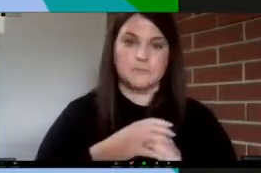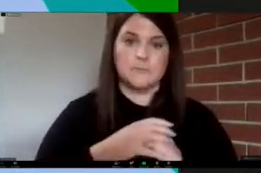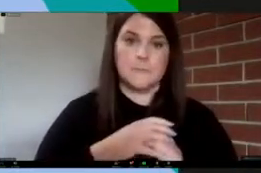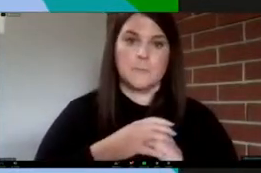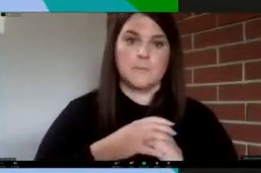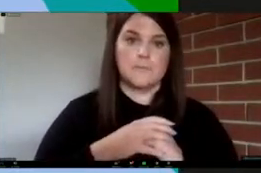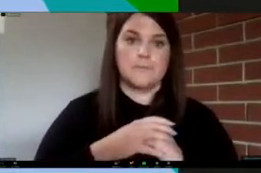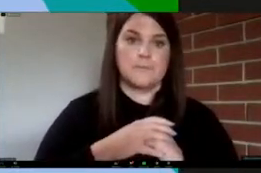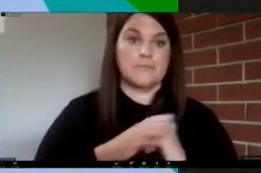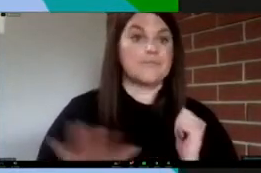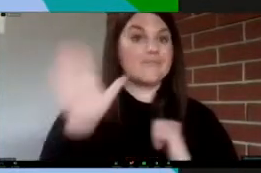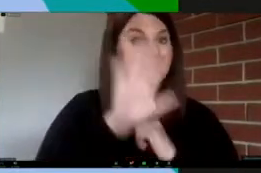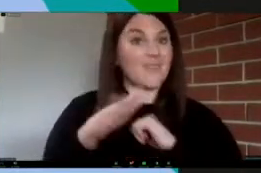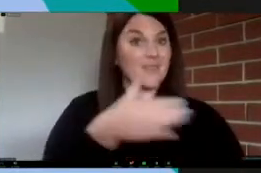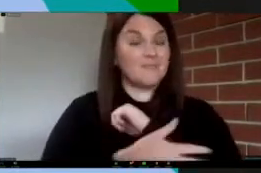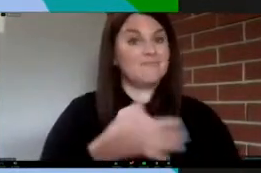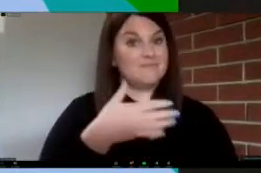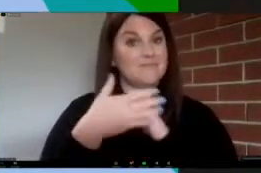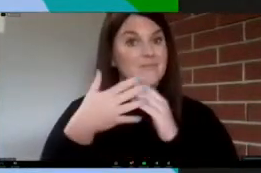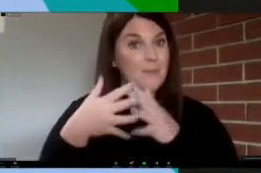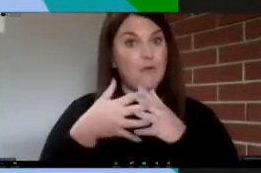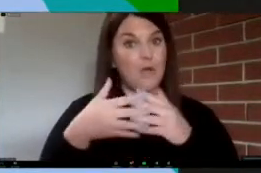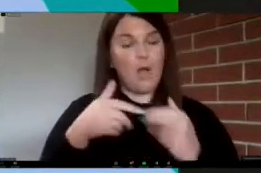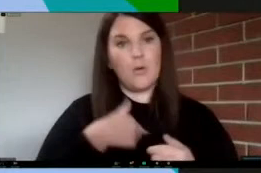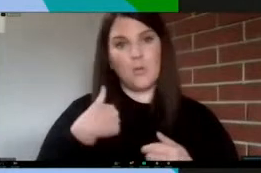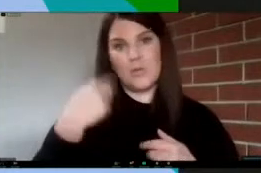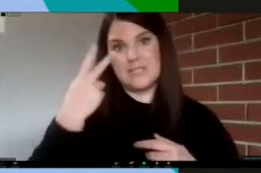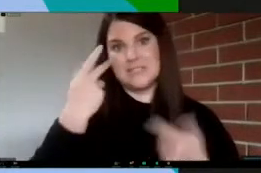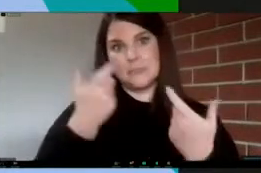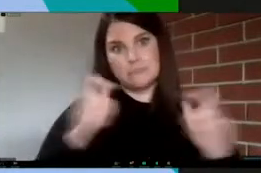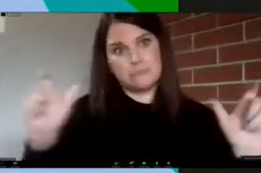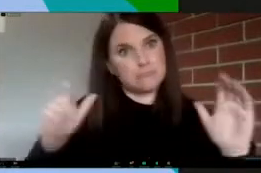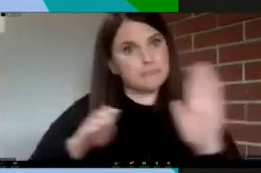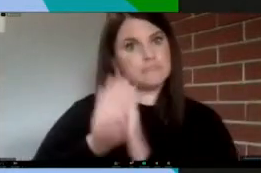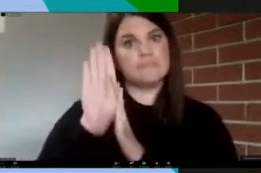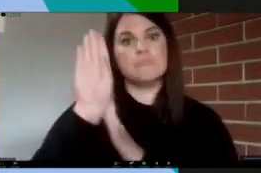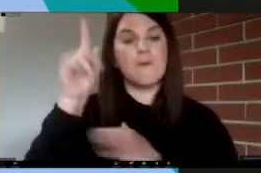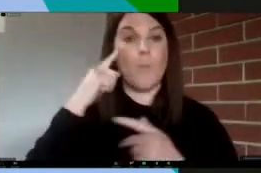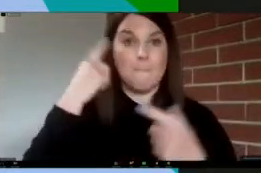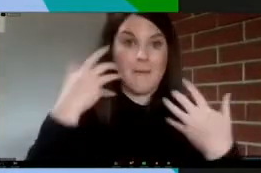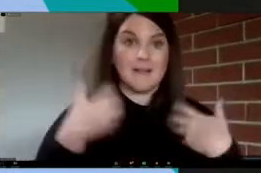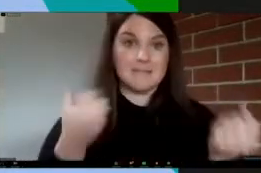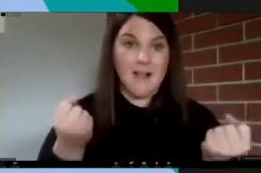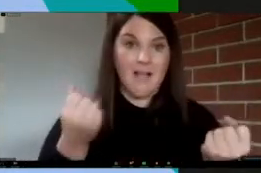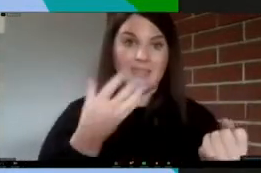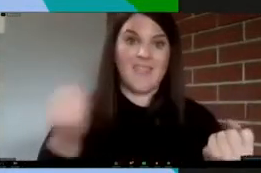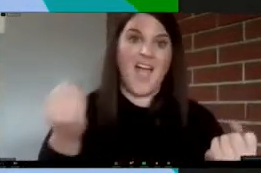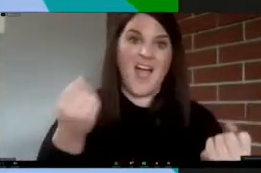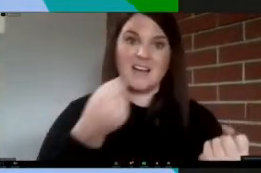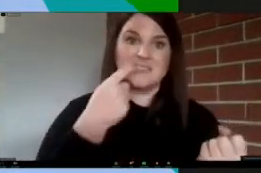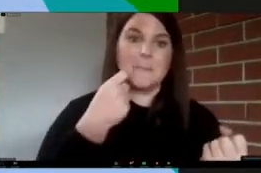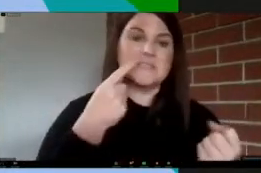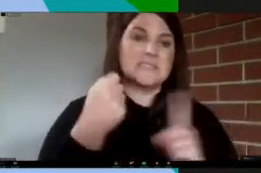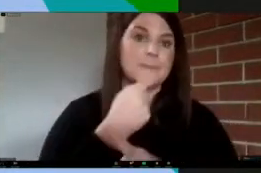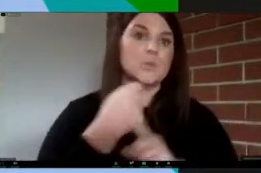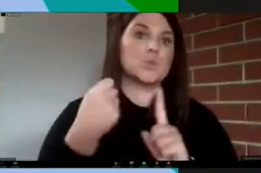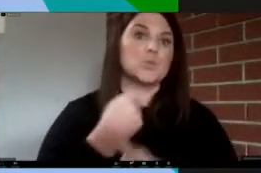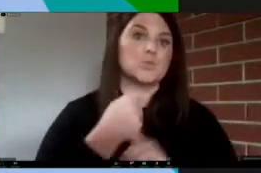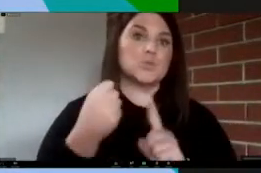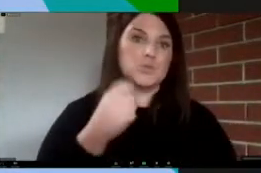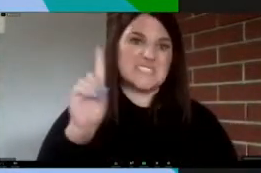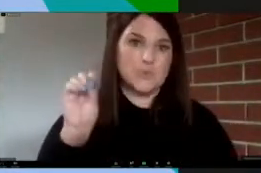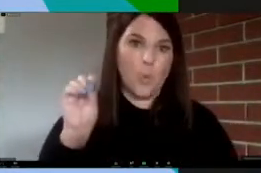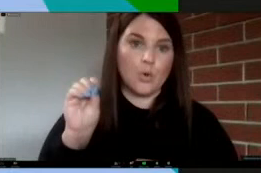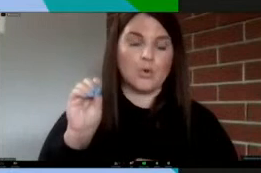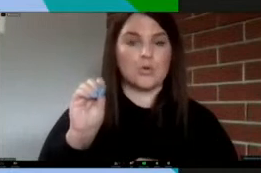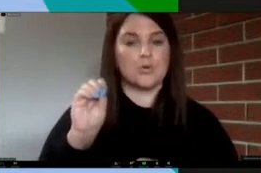Across America, we are seeing a significant rise in mental health and substance use disorders due